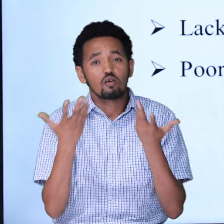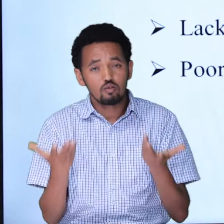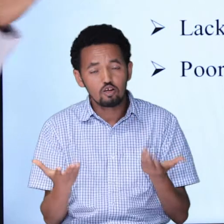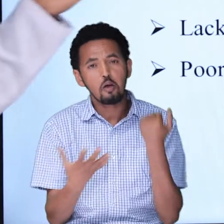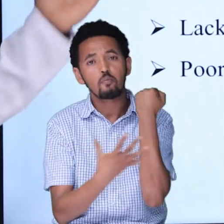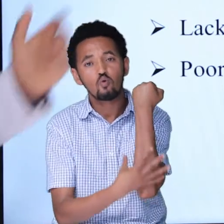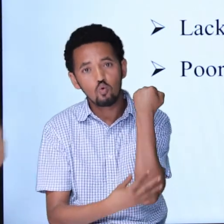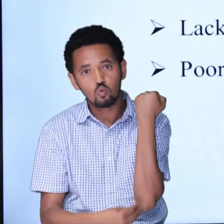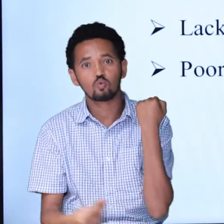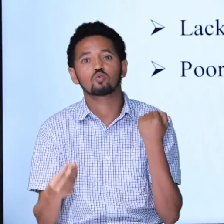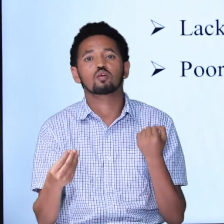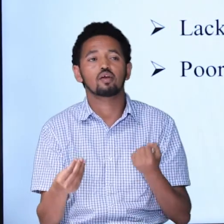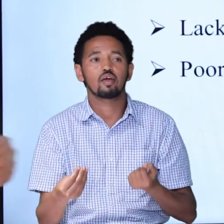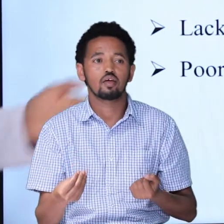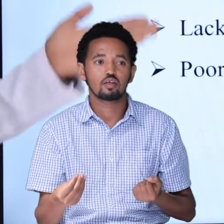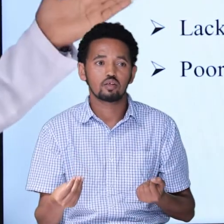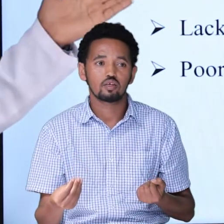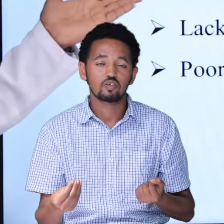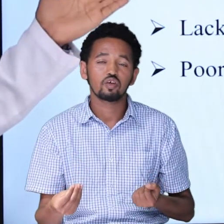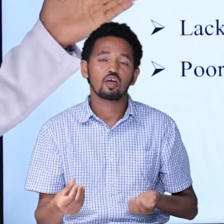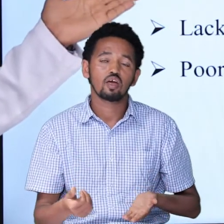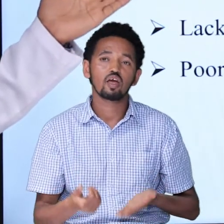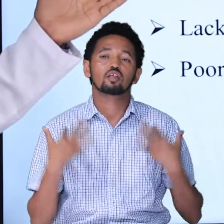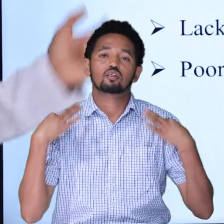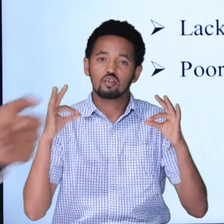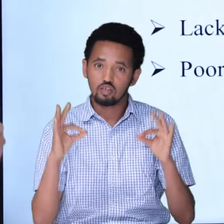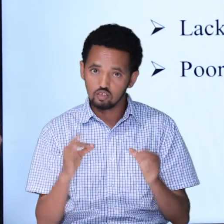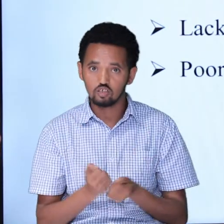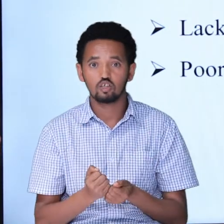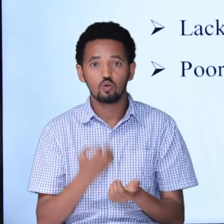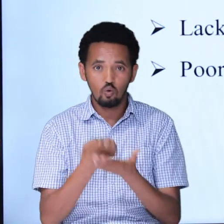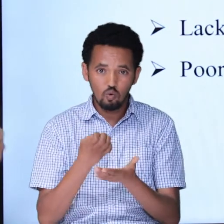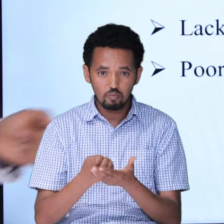poor health condition, low economic growth,